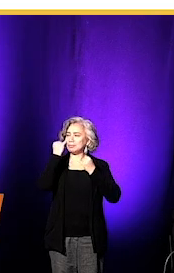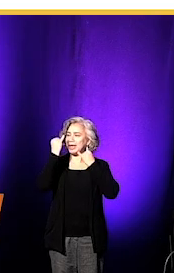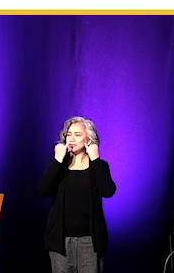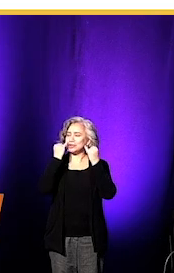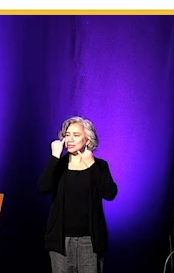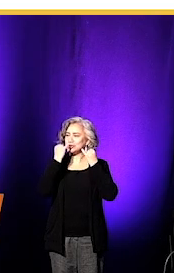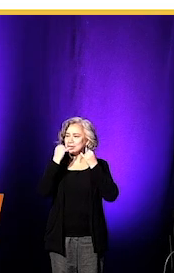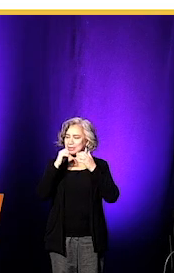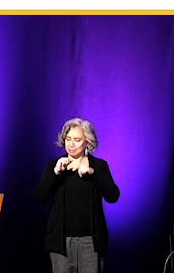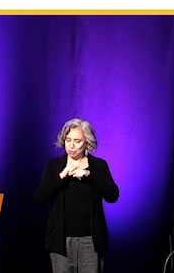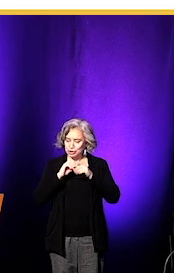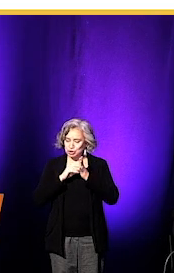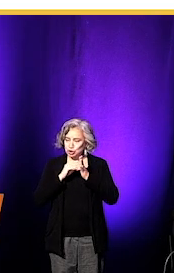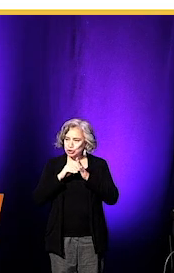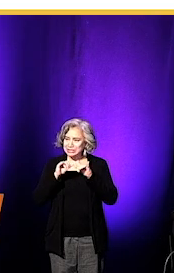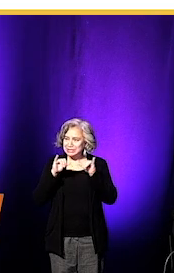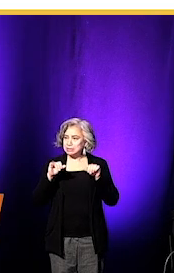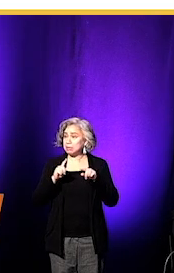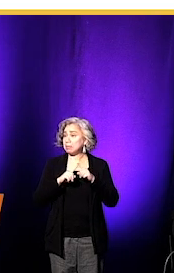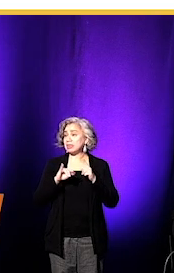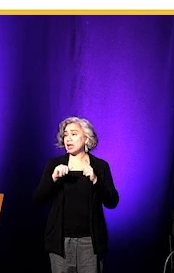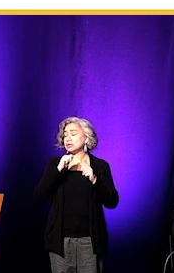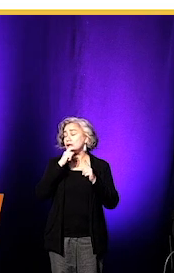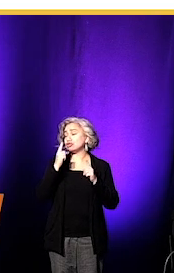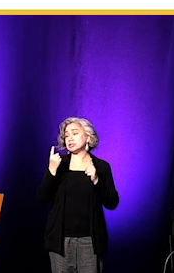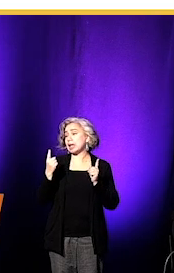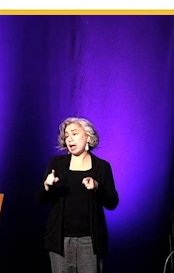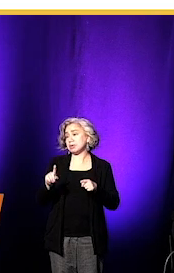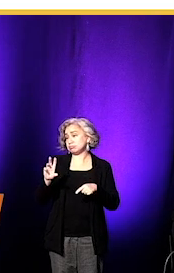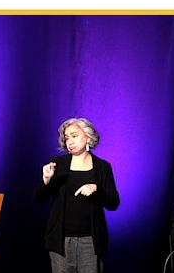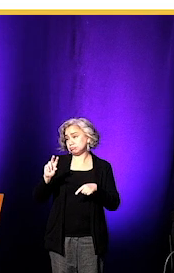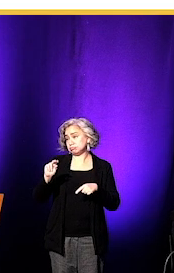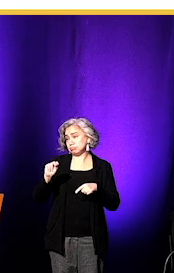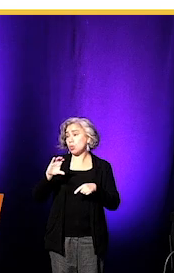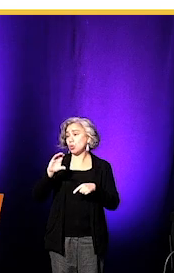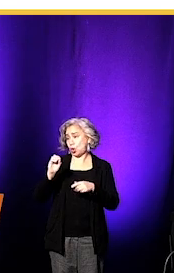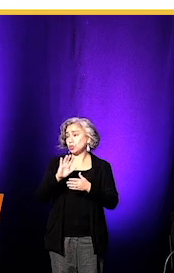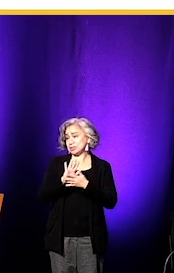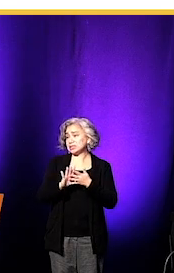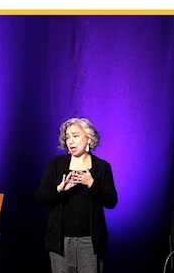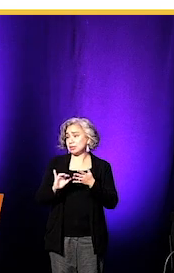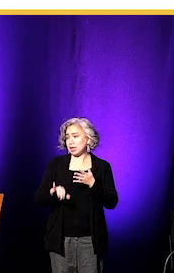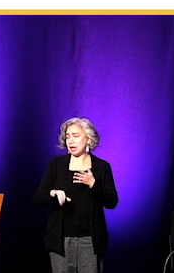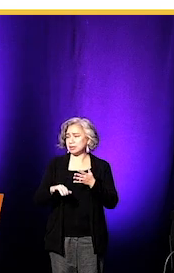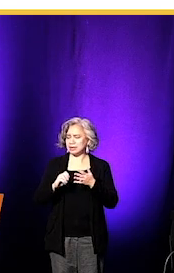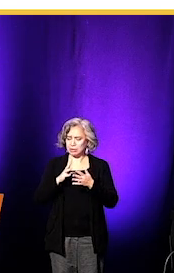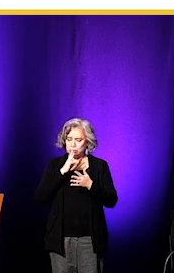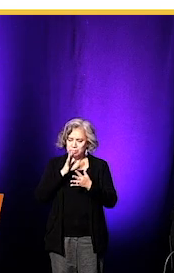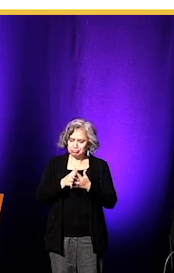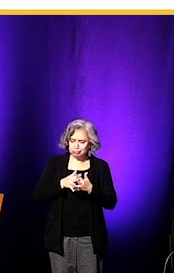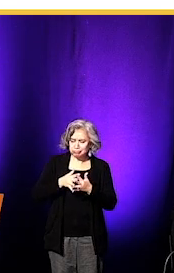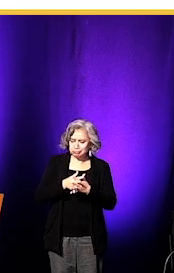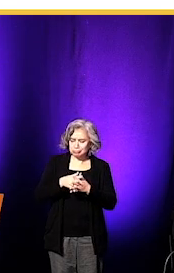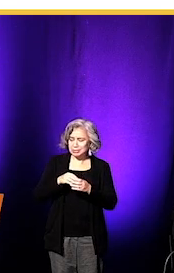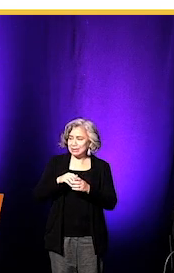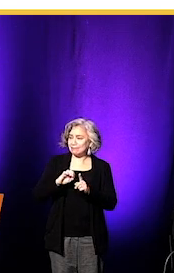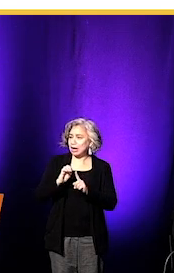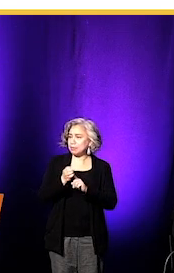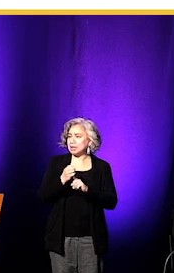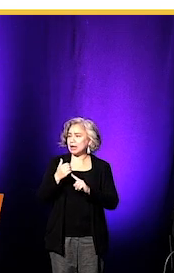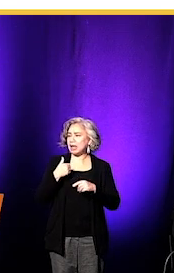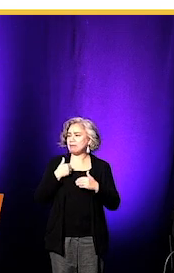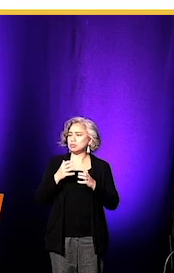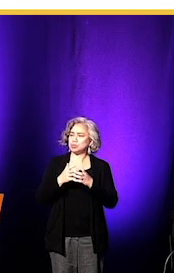life. But this was not happenstance, as co-design aspects involved saturating the environment with a rich set of tools